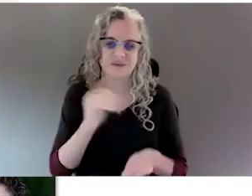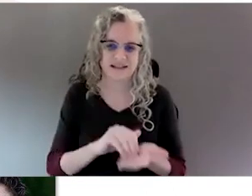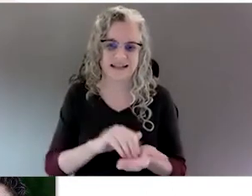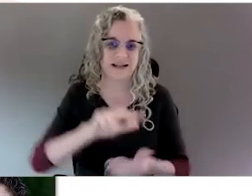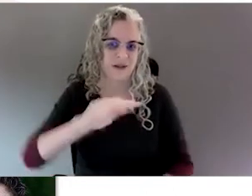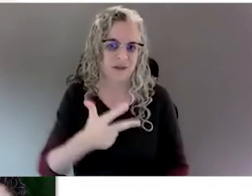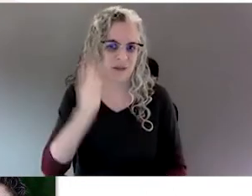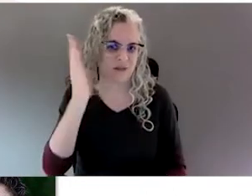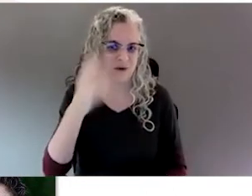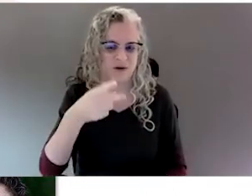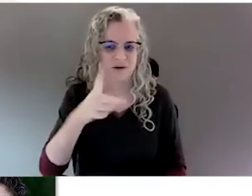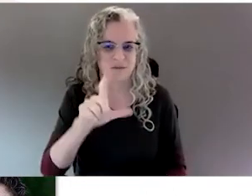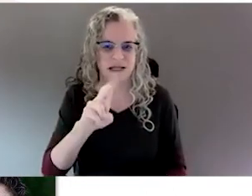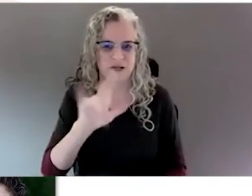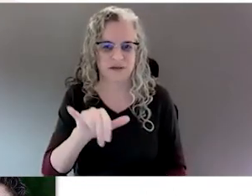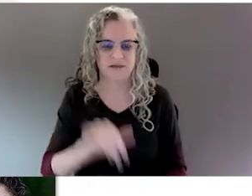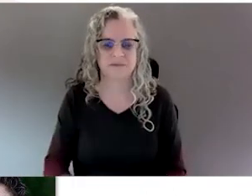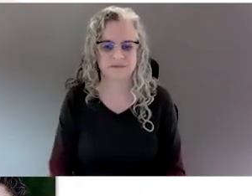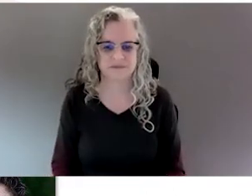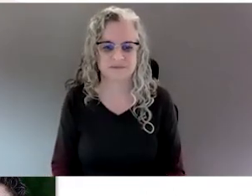We will see you again in the third plenary.